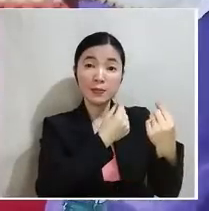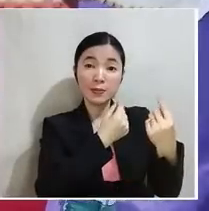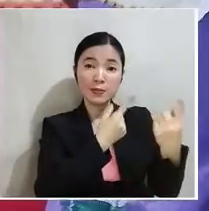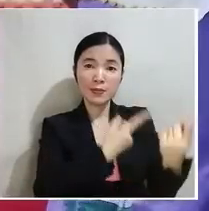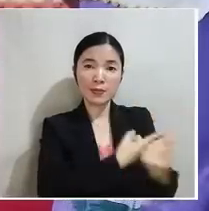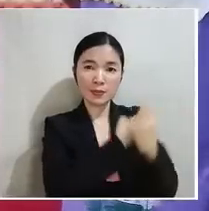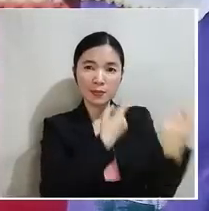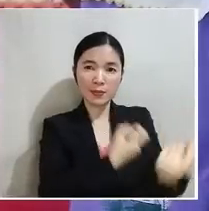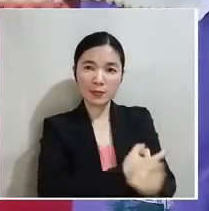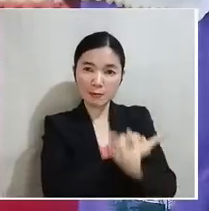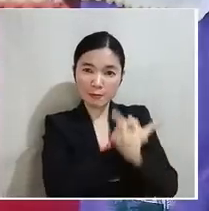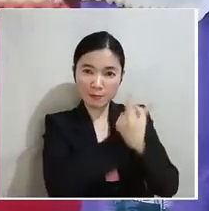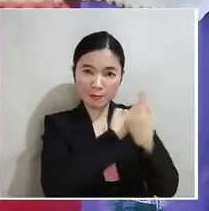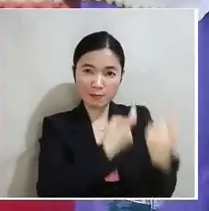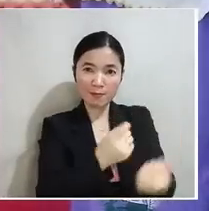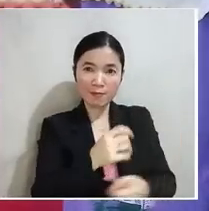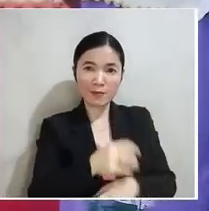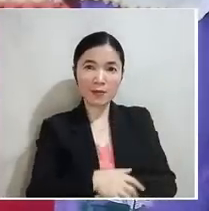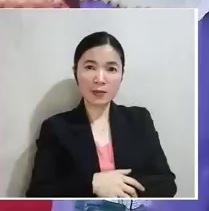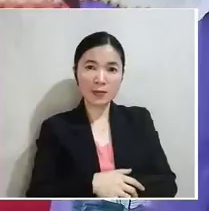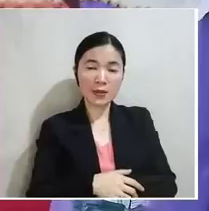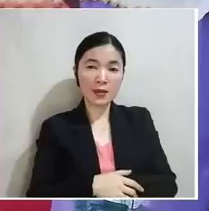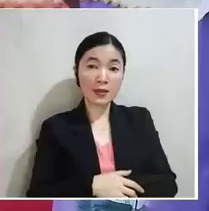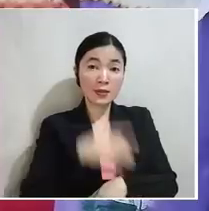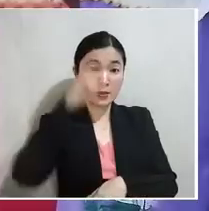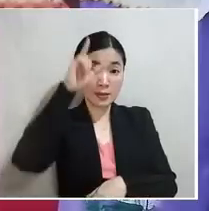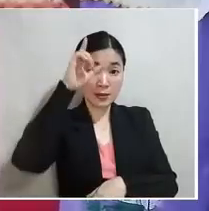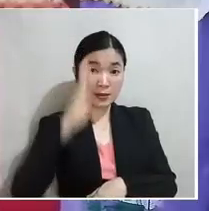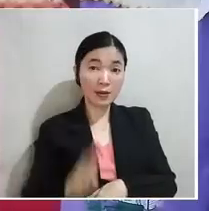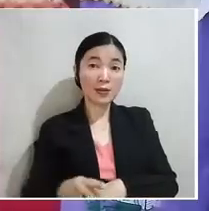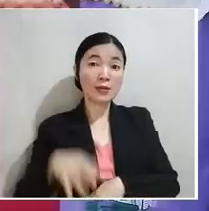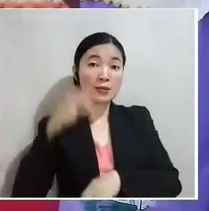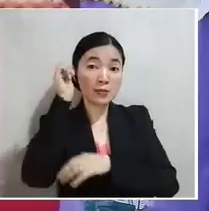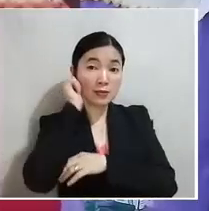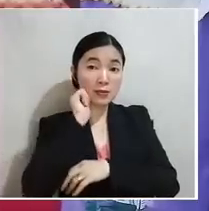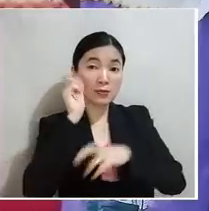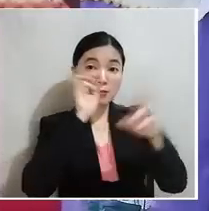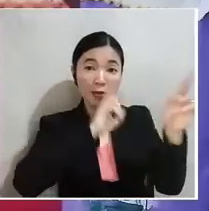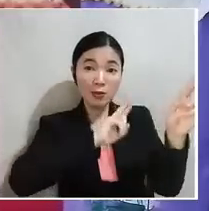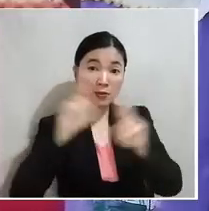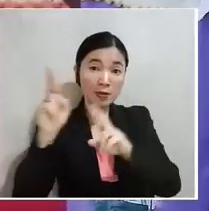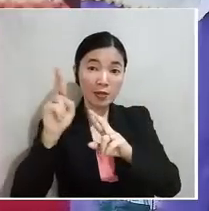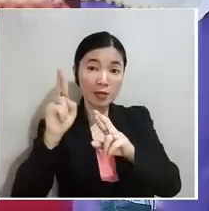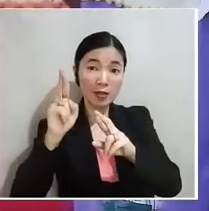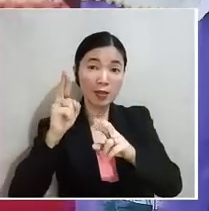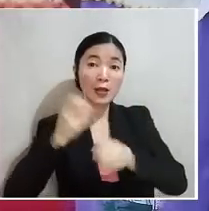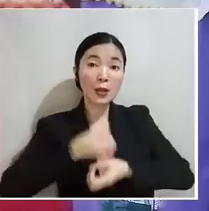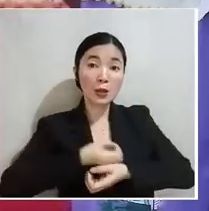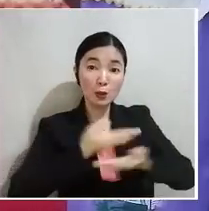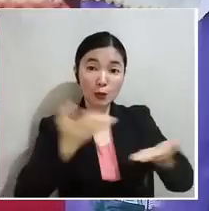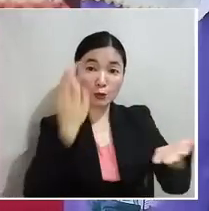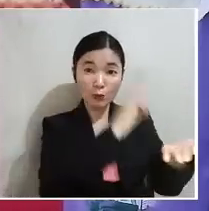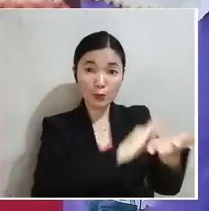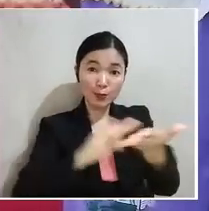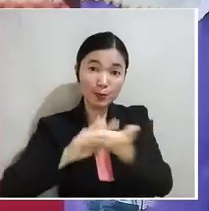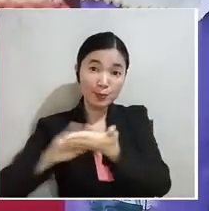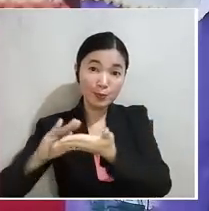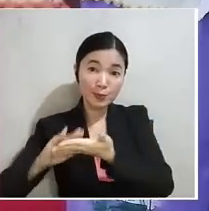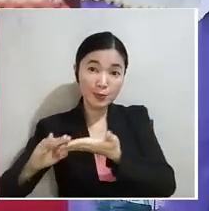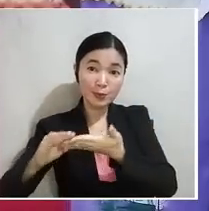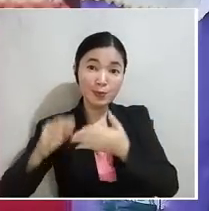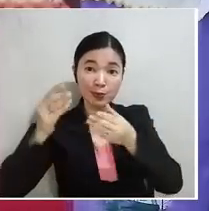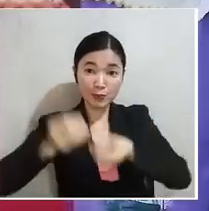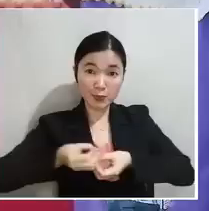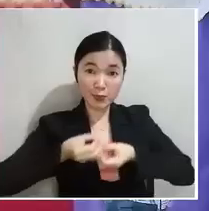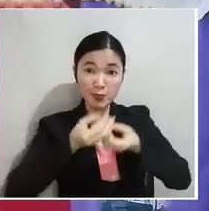is always ready to forgive us, provided that